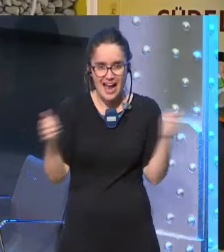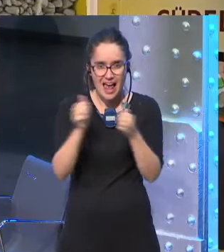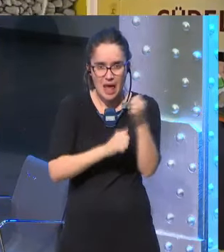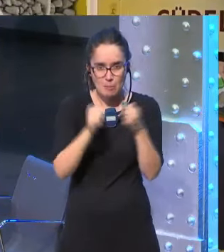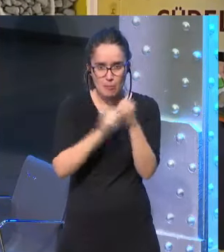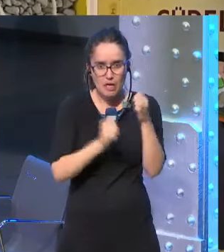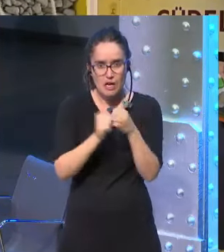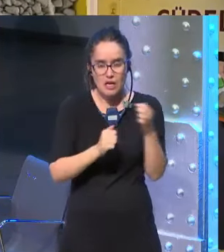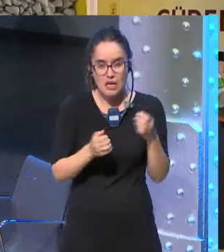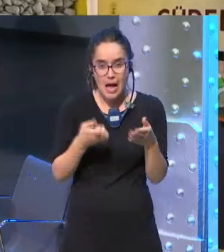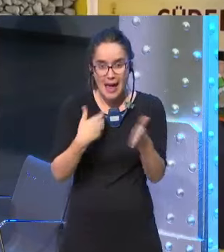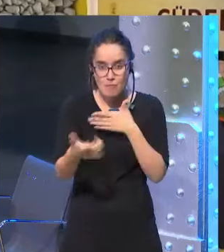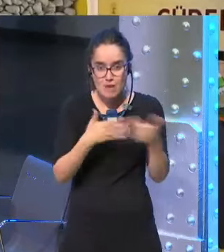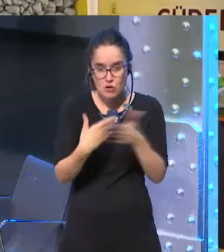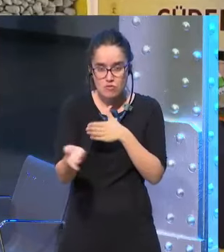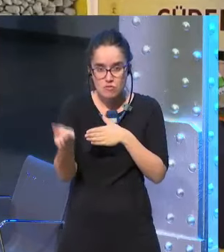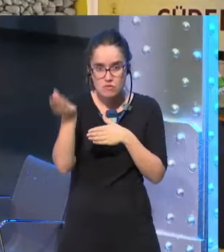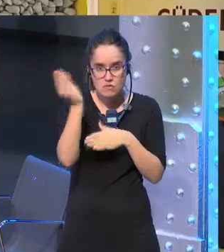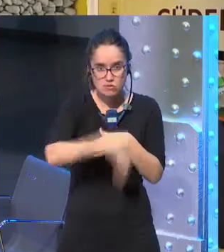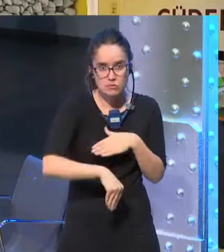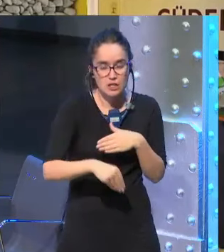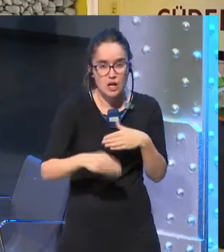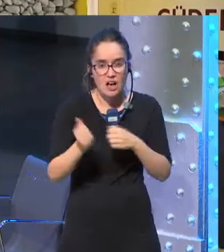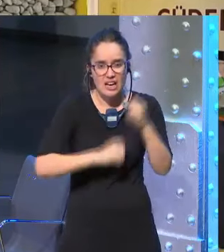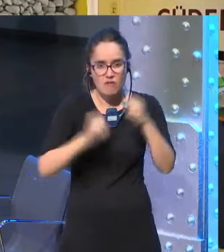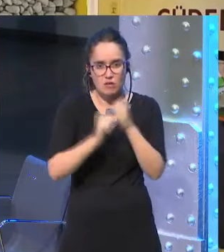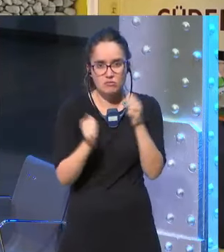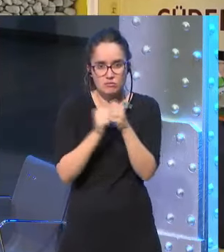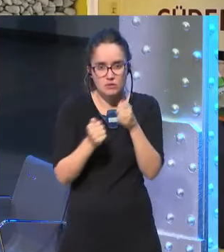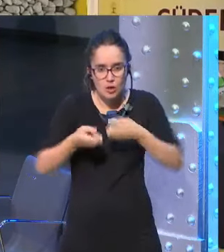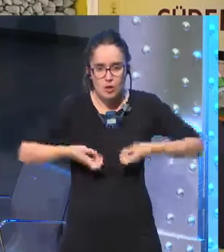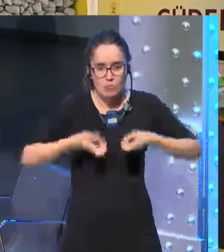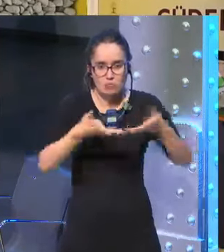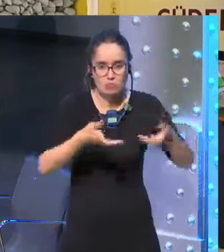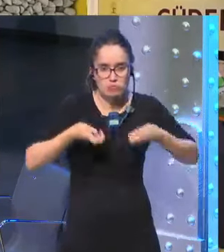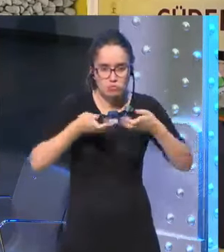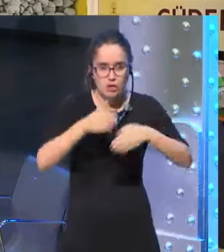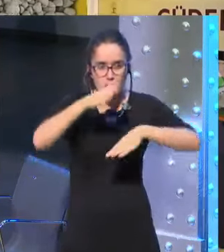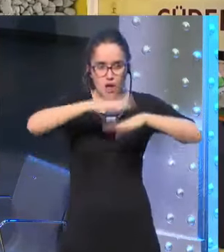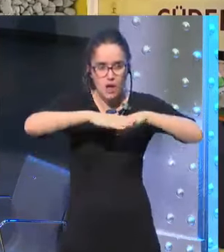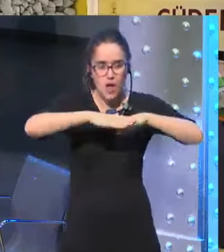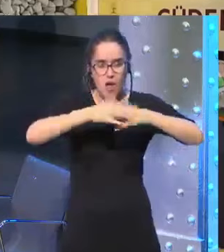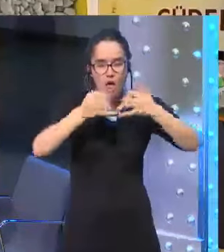layer of gravel, and another layer of string, and so forth.